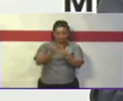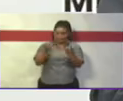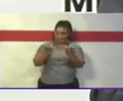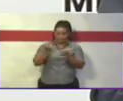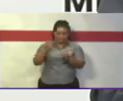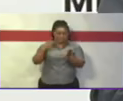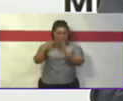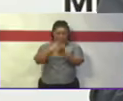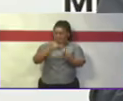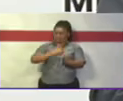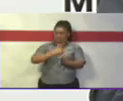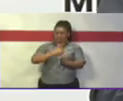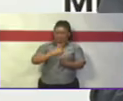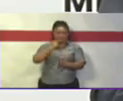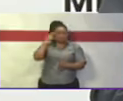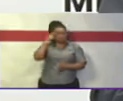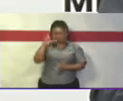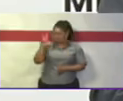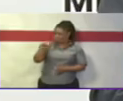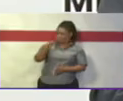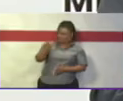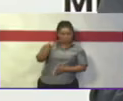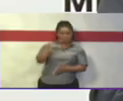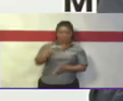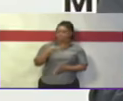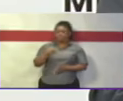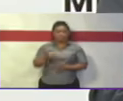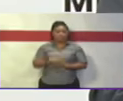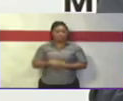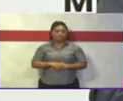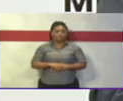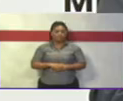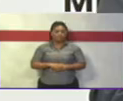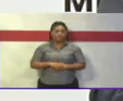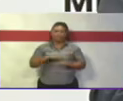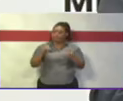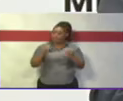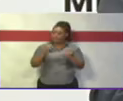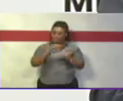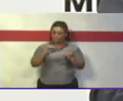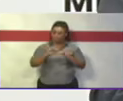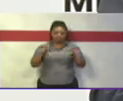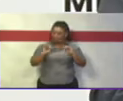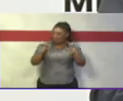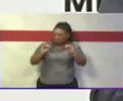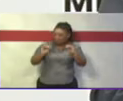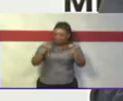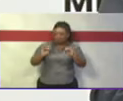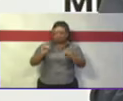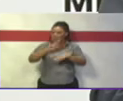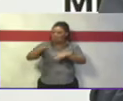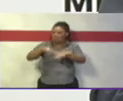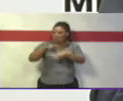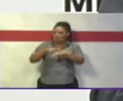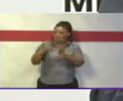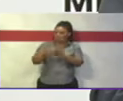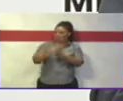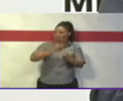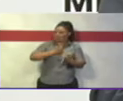thoughts or have that kind of effect as far as I am aware. And we haven't noted any phenomenon like that in Trinidad and Tobago so